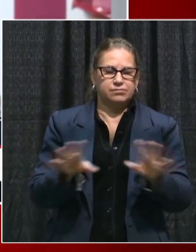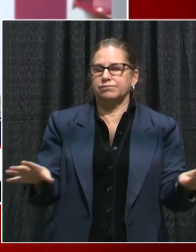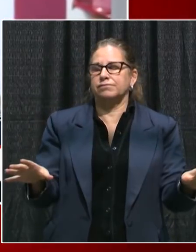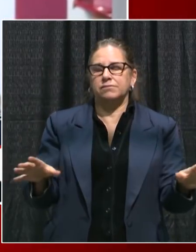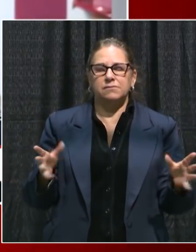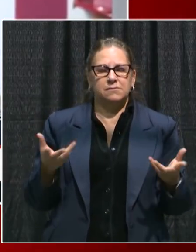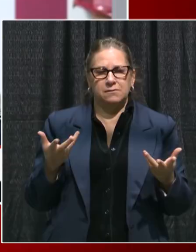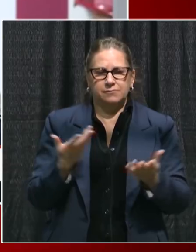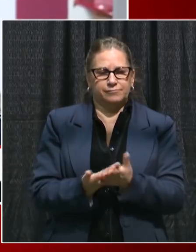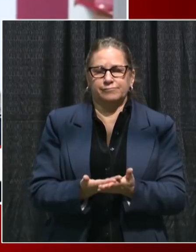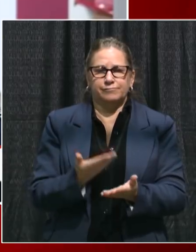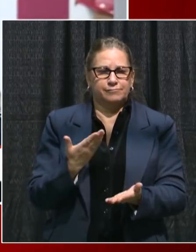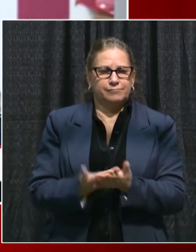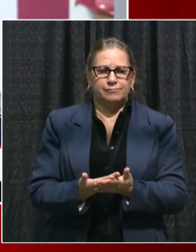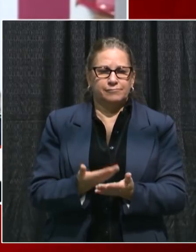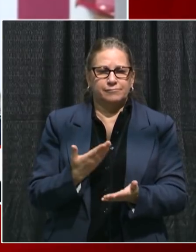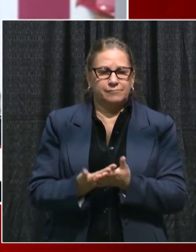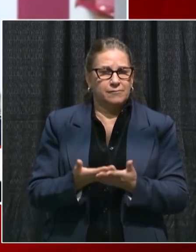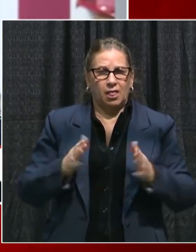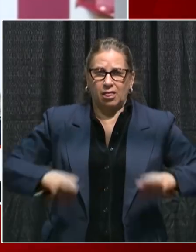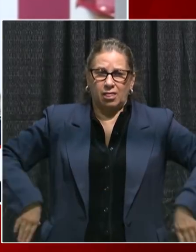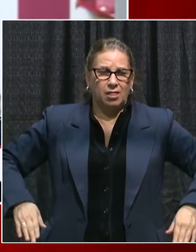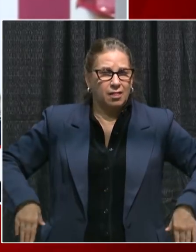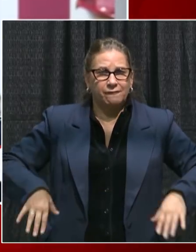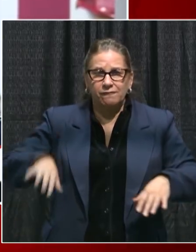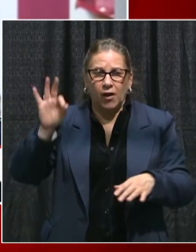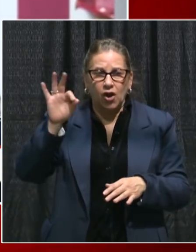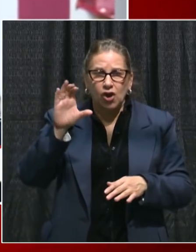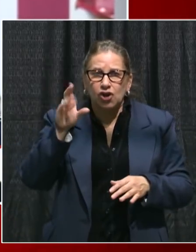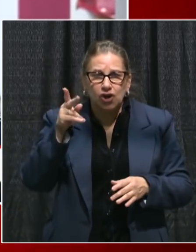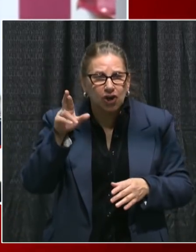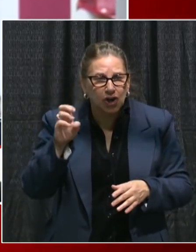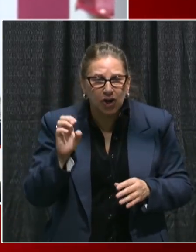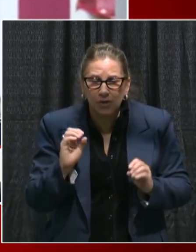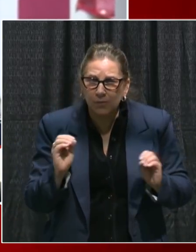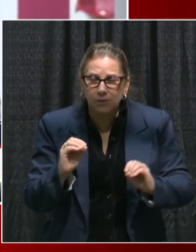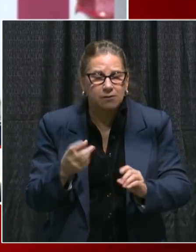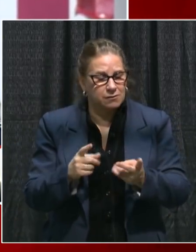vaccine, so when we know that there will be more infections.